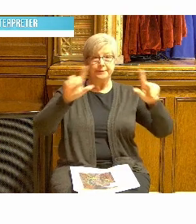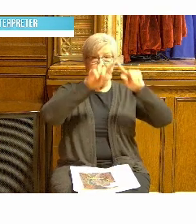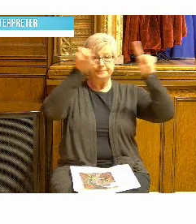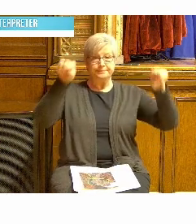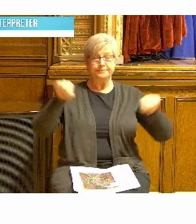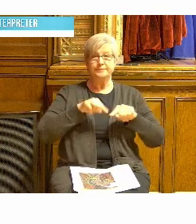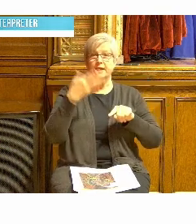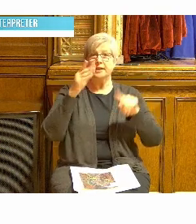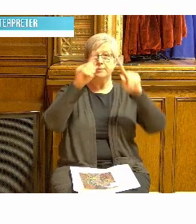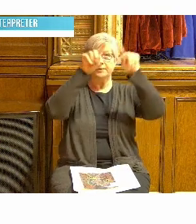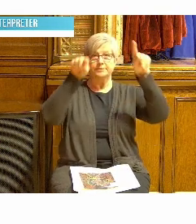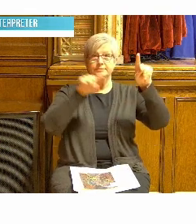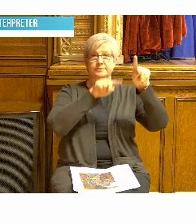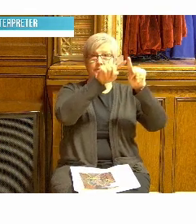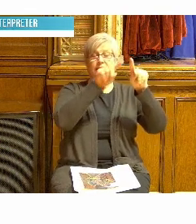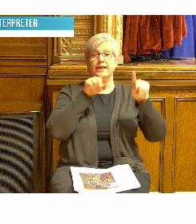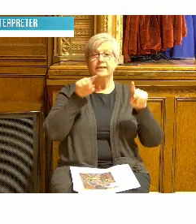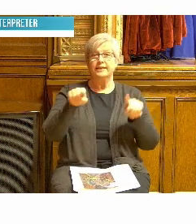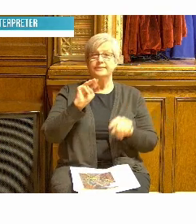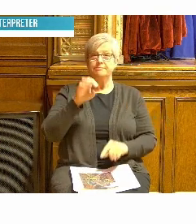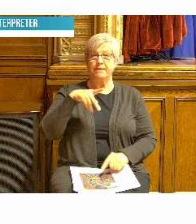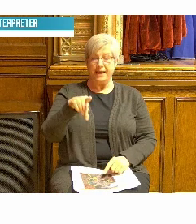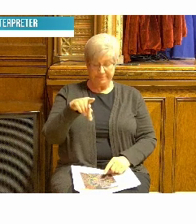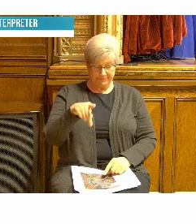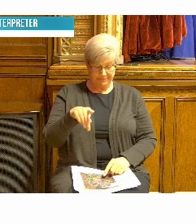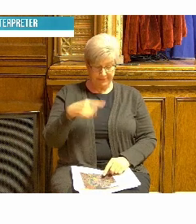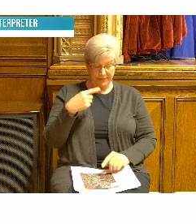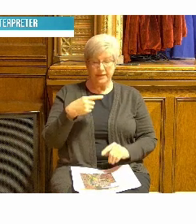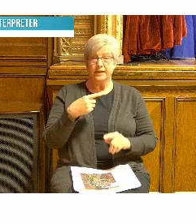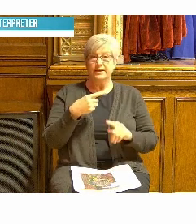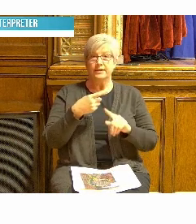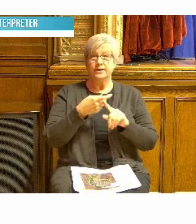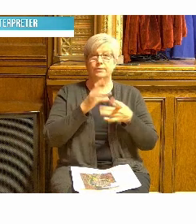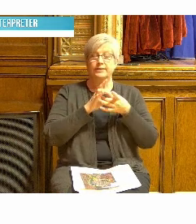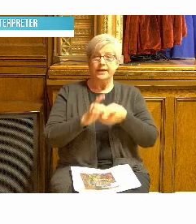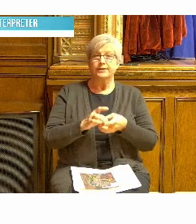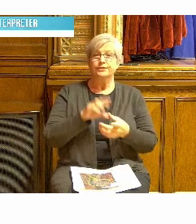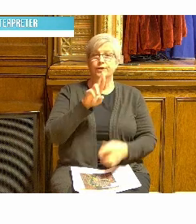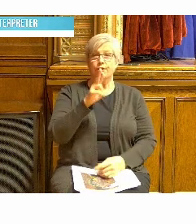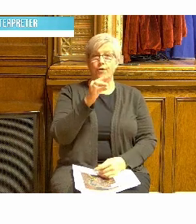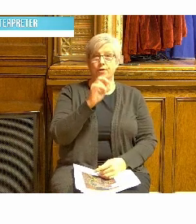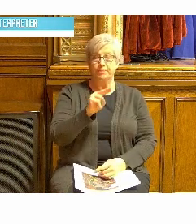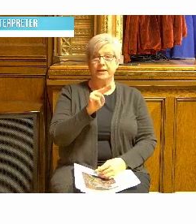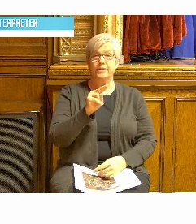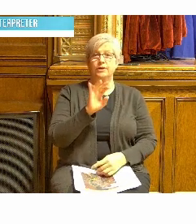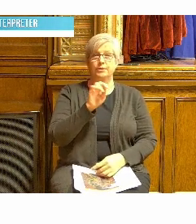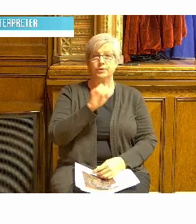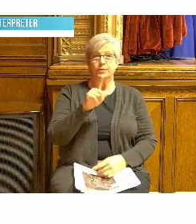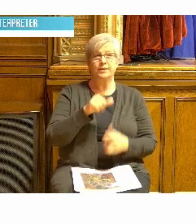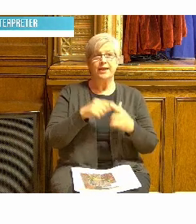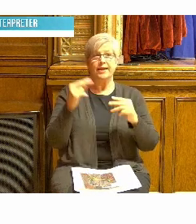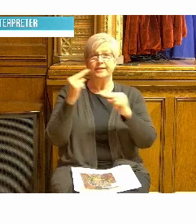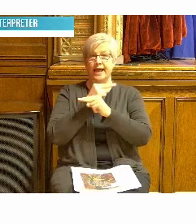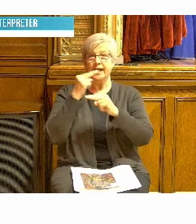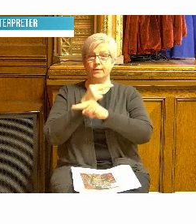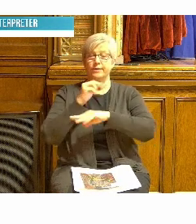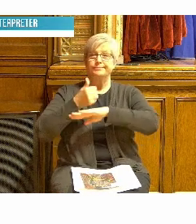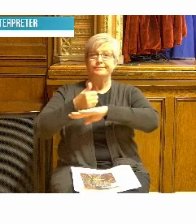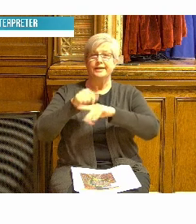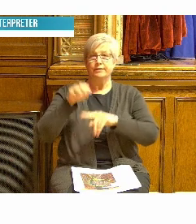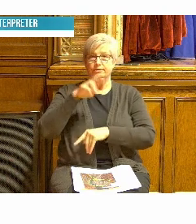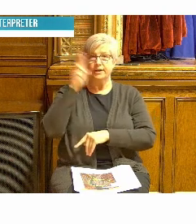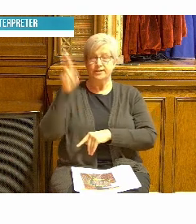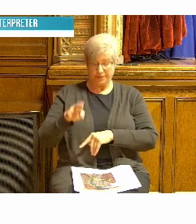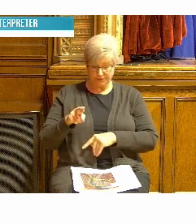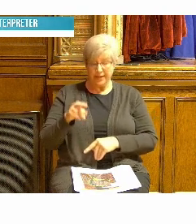Avenue. This map adds the context of urban renewal and highway infrastructure in Rochester. The yellow is the